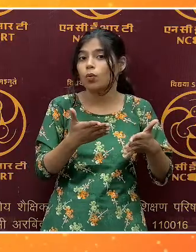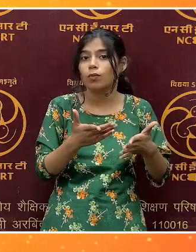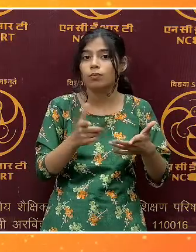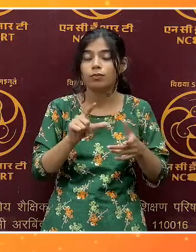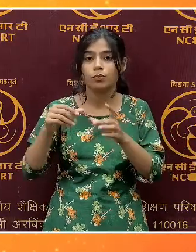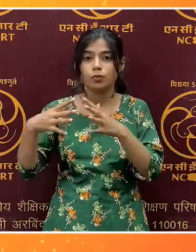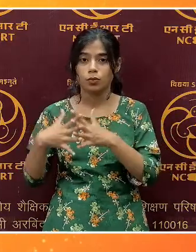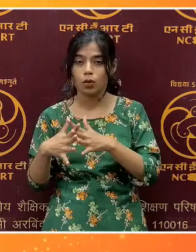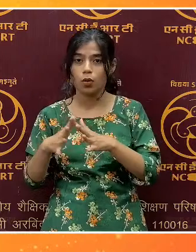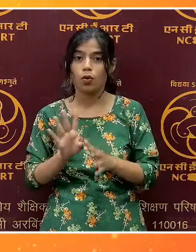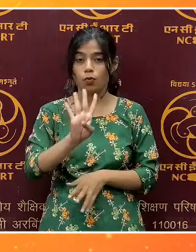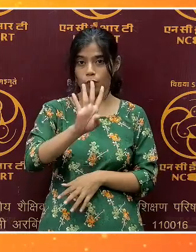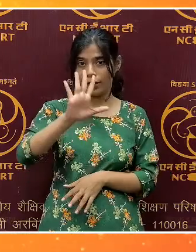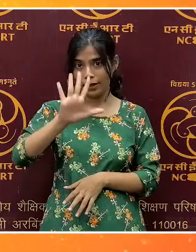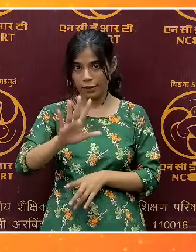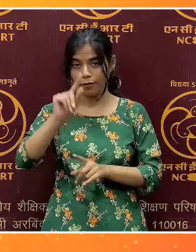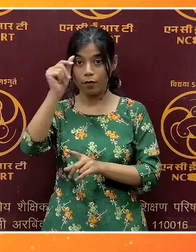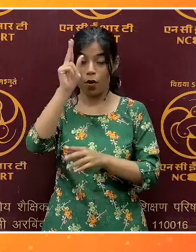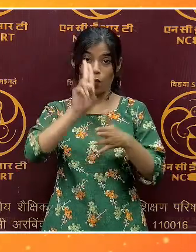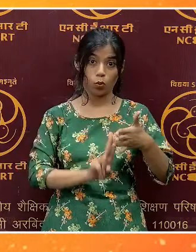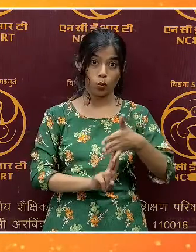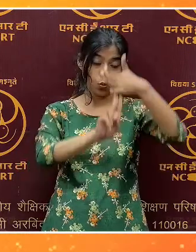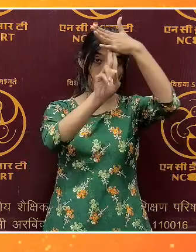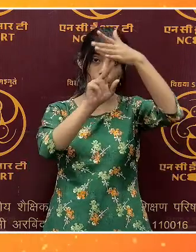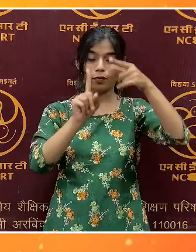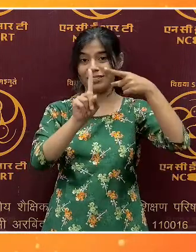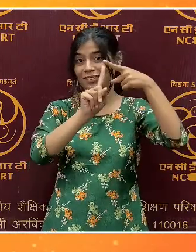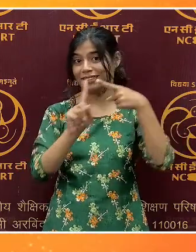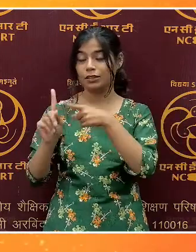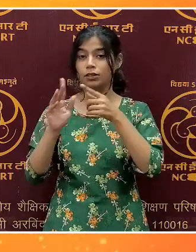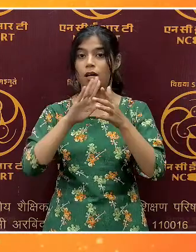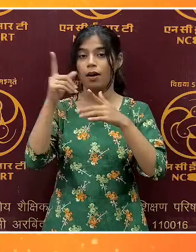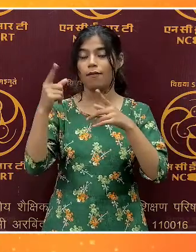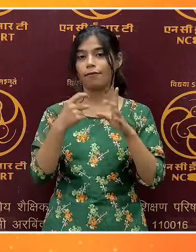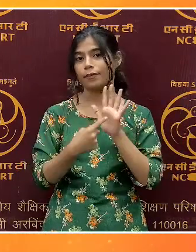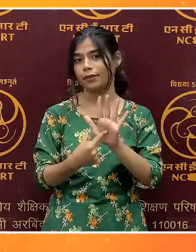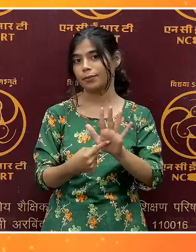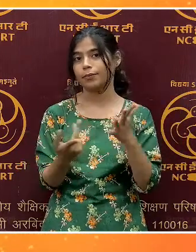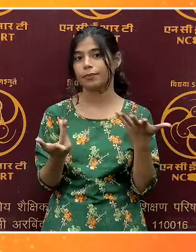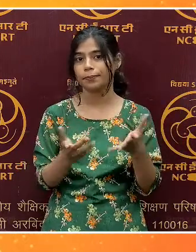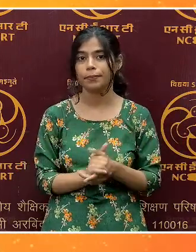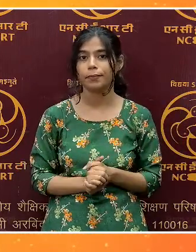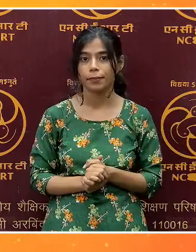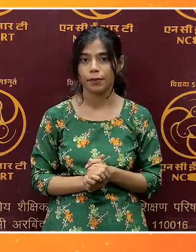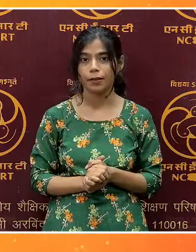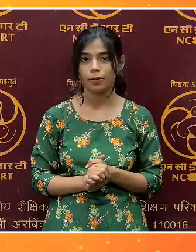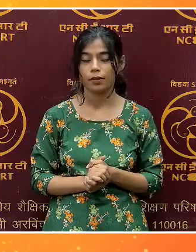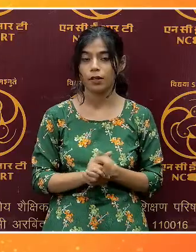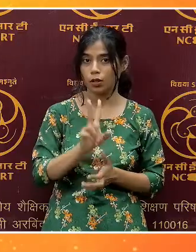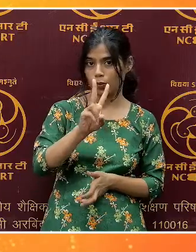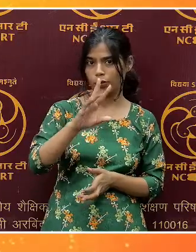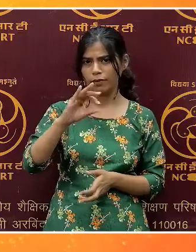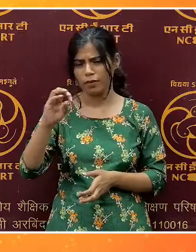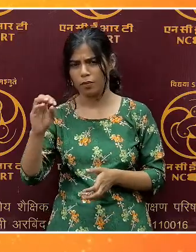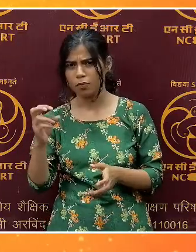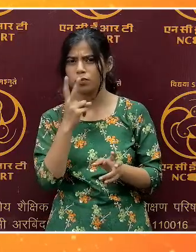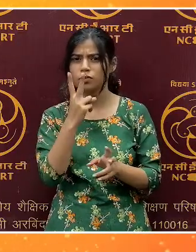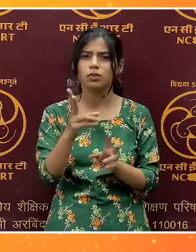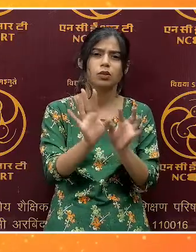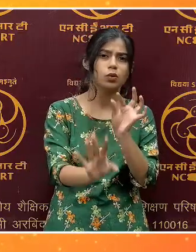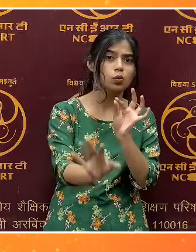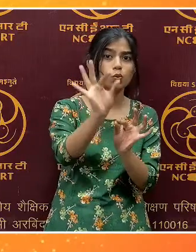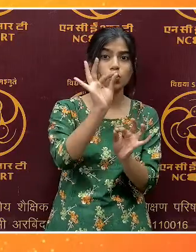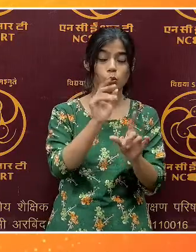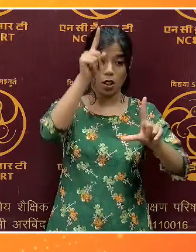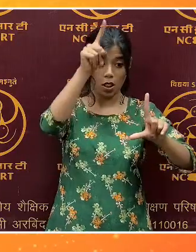47 degree north of east graphically. That was 500, This is 2500. So, you have to choose a proper